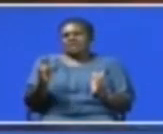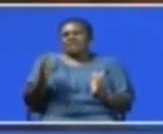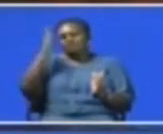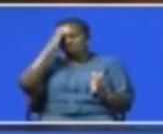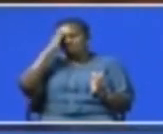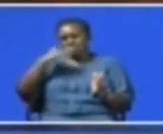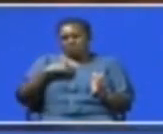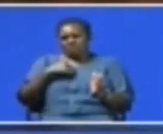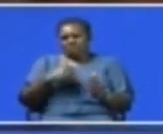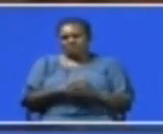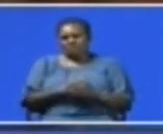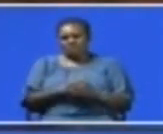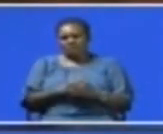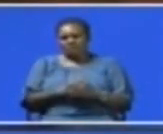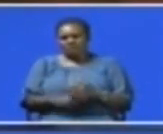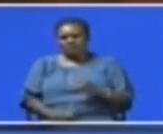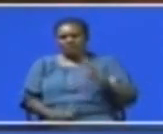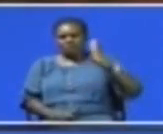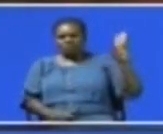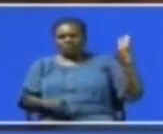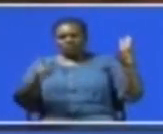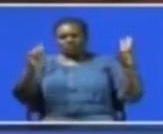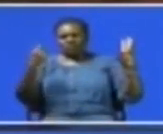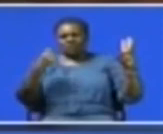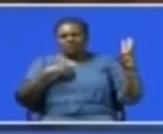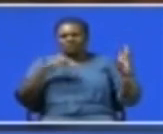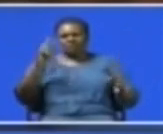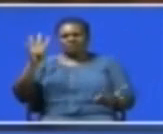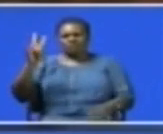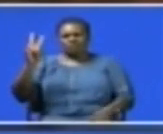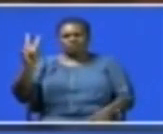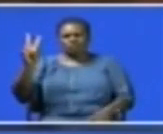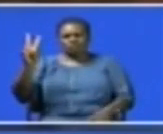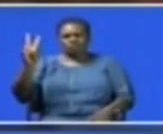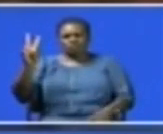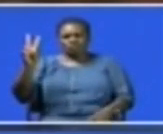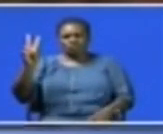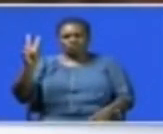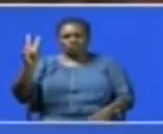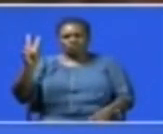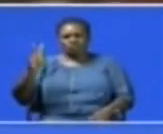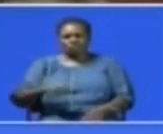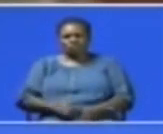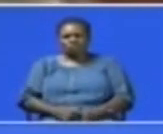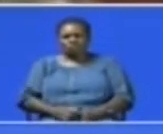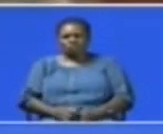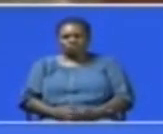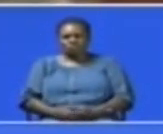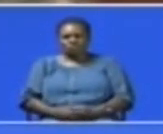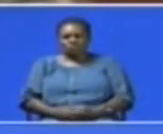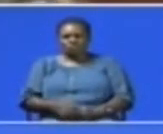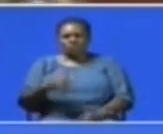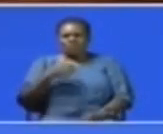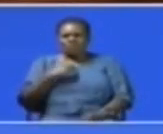know him. Western Kenya called 42 brothers. That is causing mayhem and